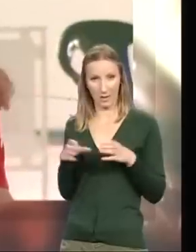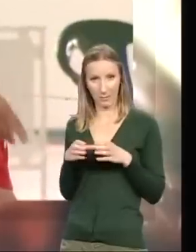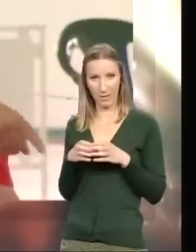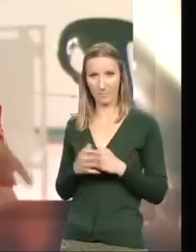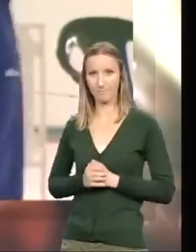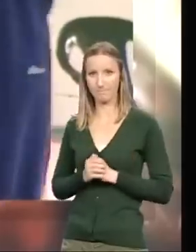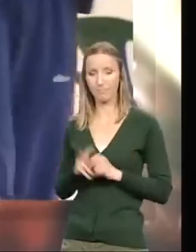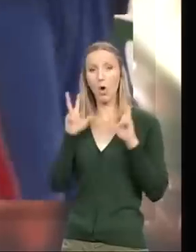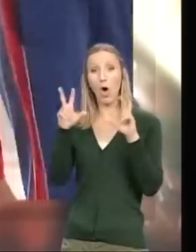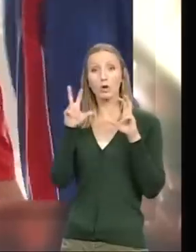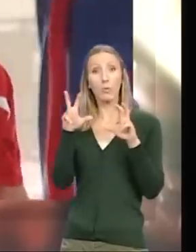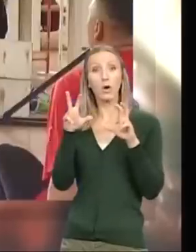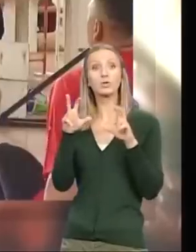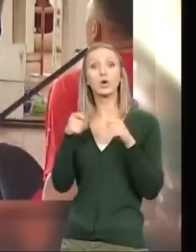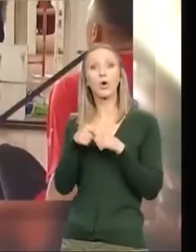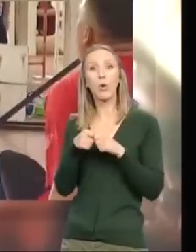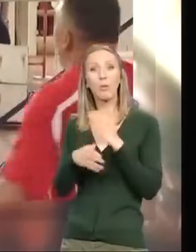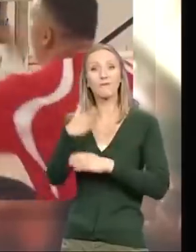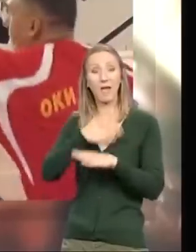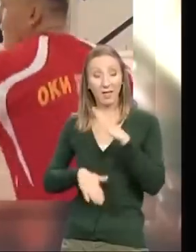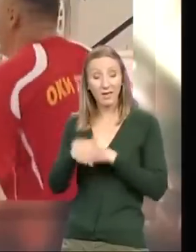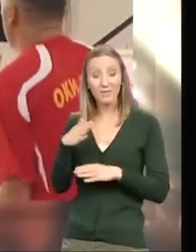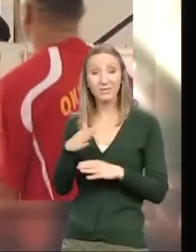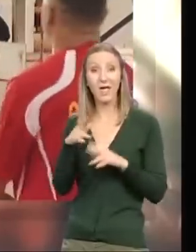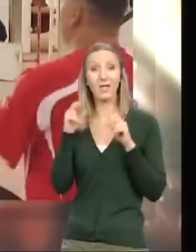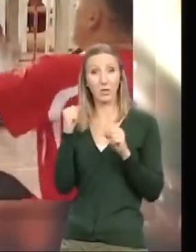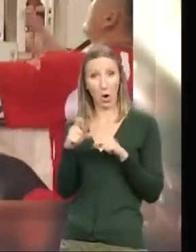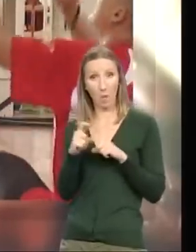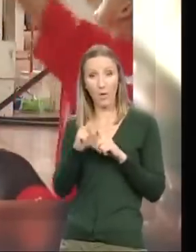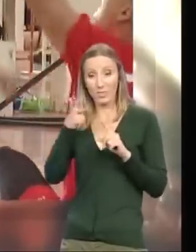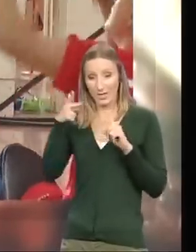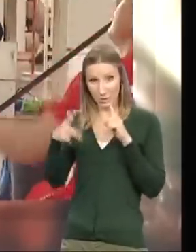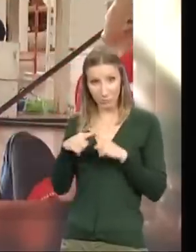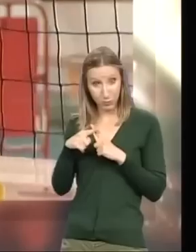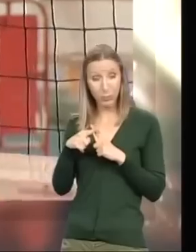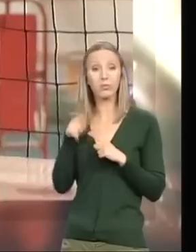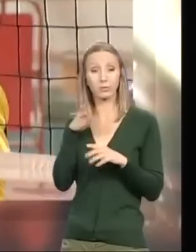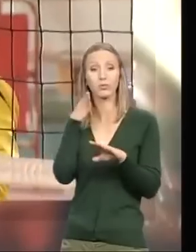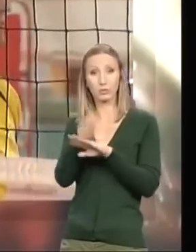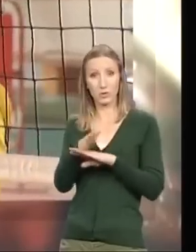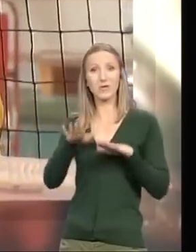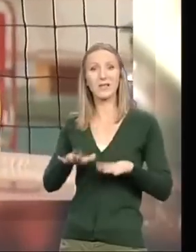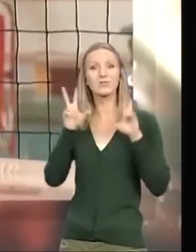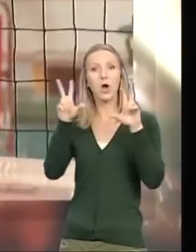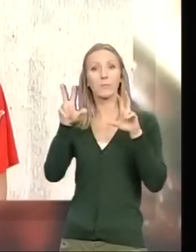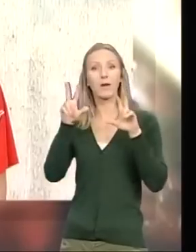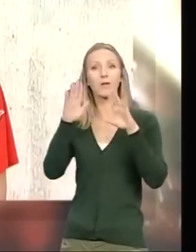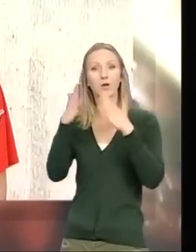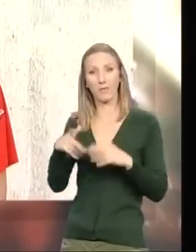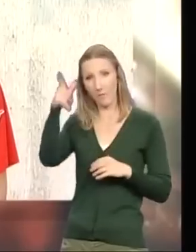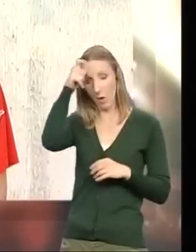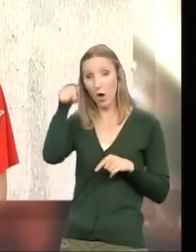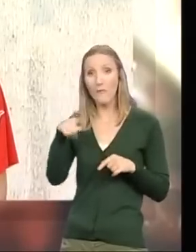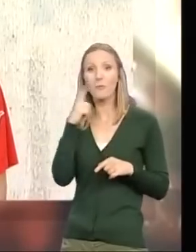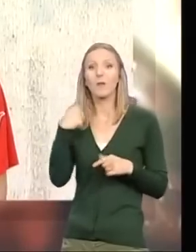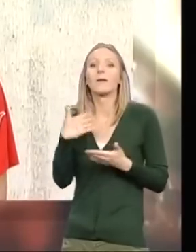The LBK club has played LB for the third time in the international tournament, the next LBK trophy in Beograd. I would like